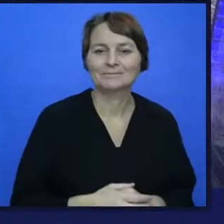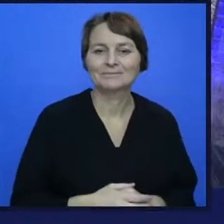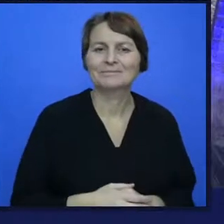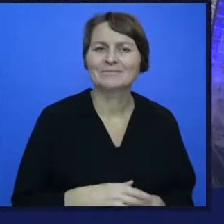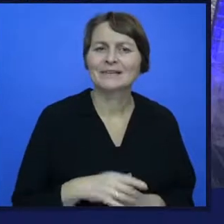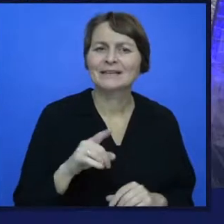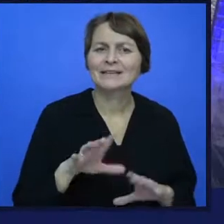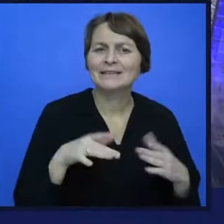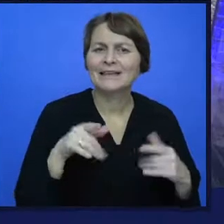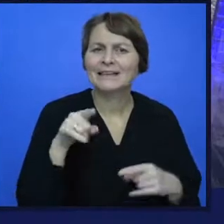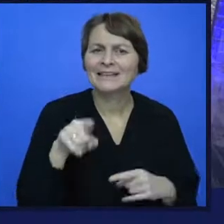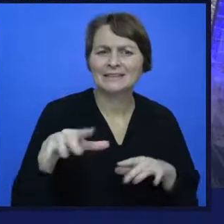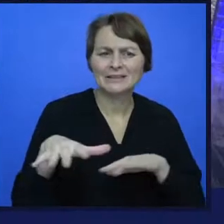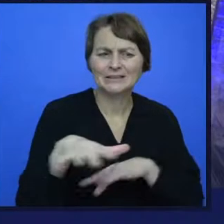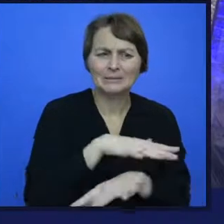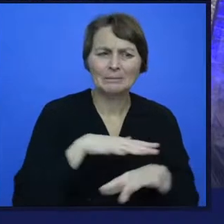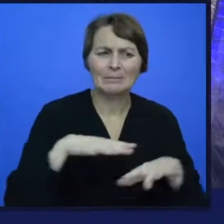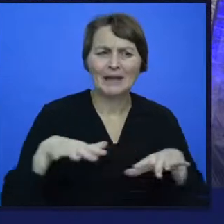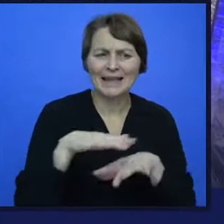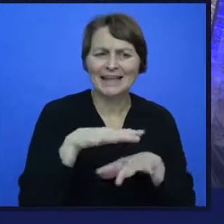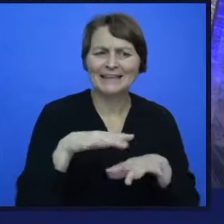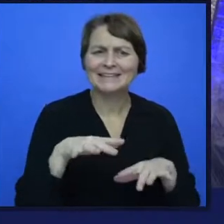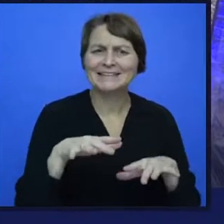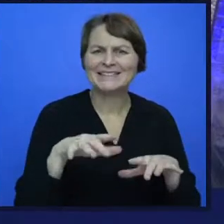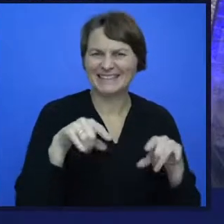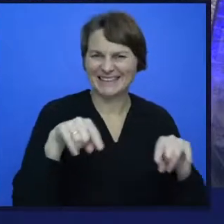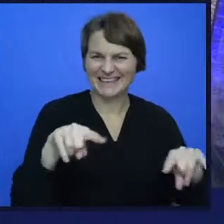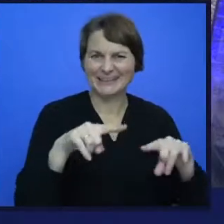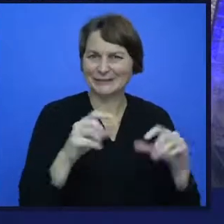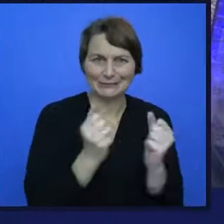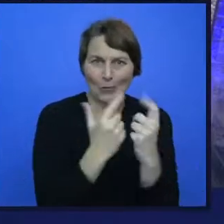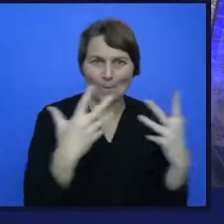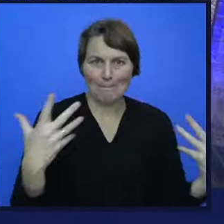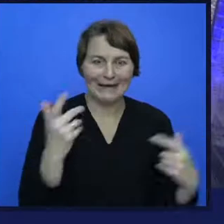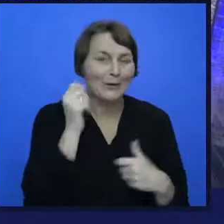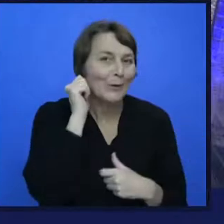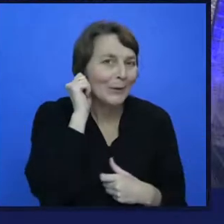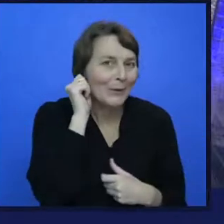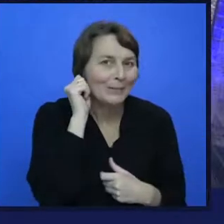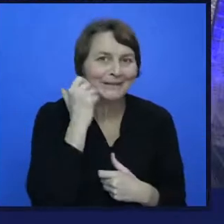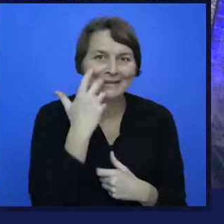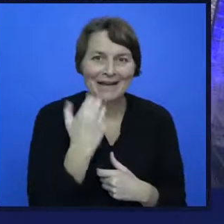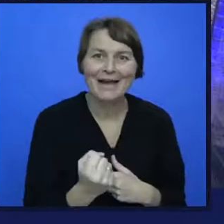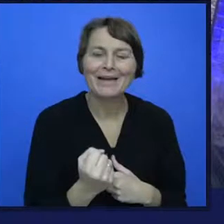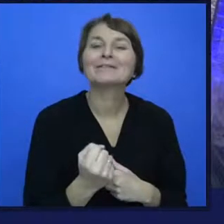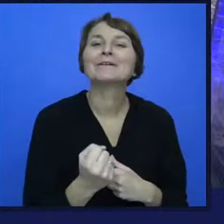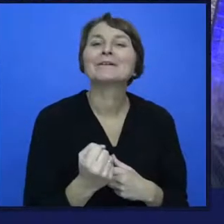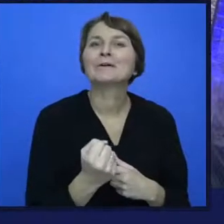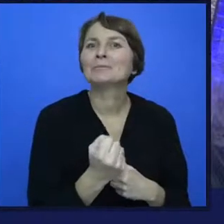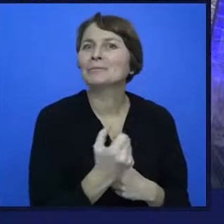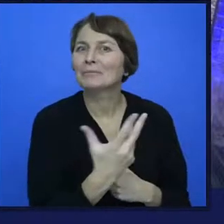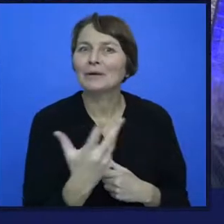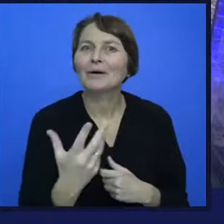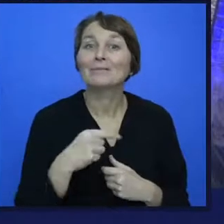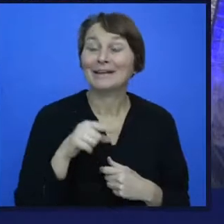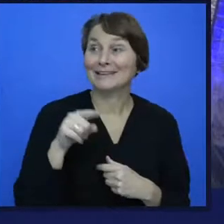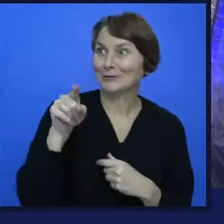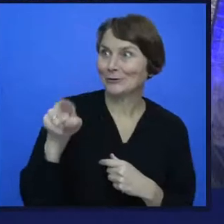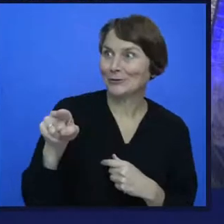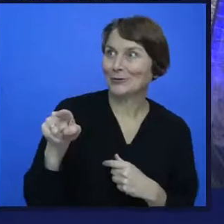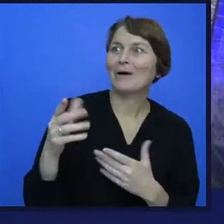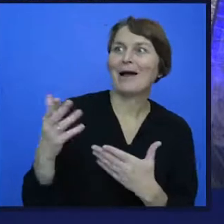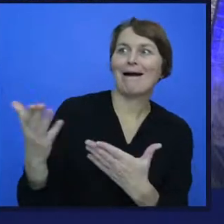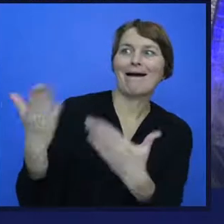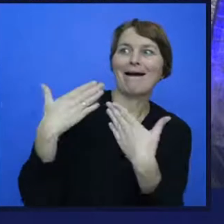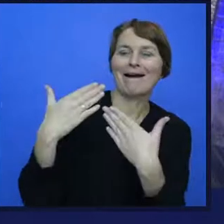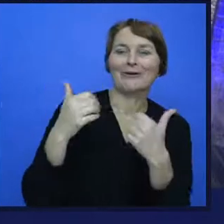because there is just so many women in this space. And I think that there's so many women because of women like you who make it a welcoming space.